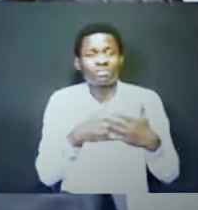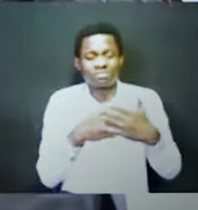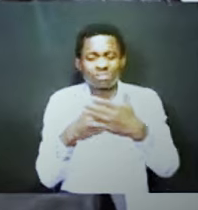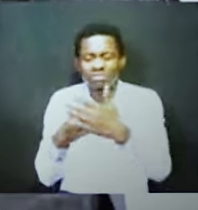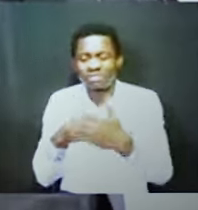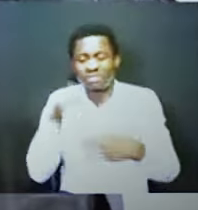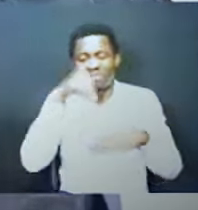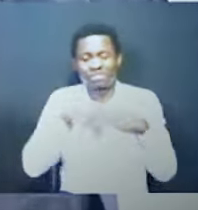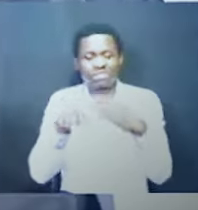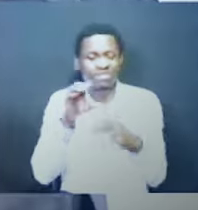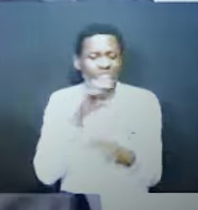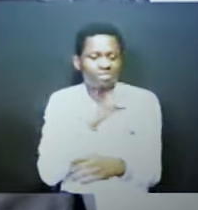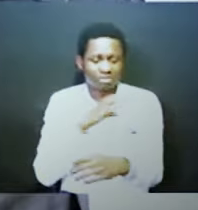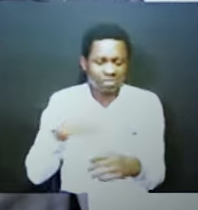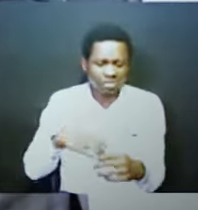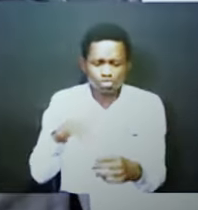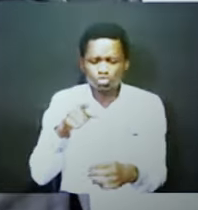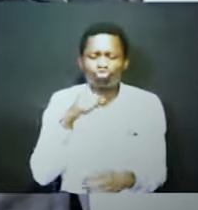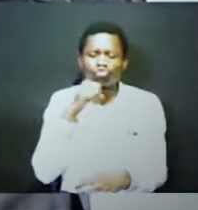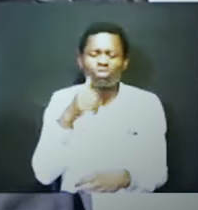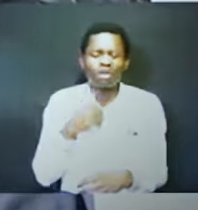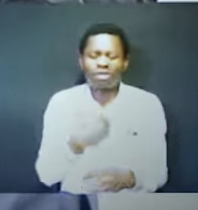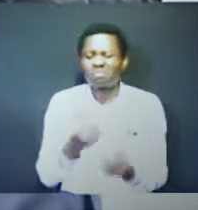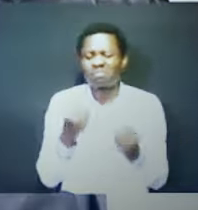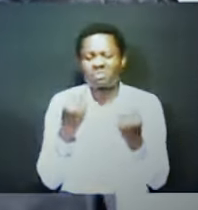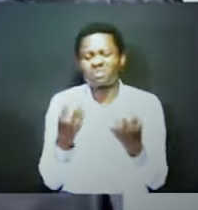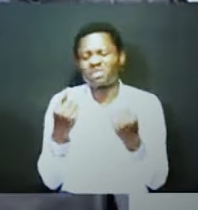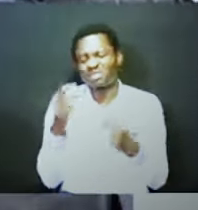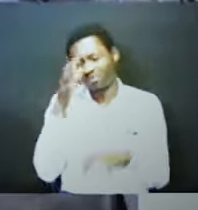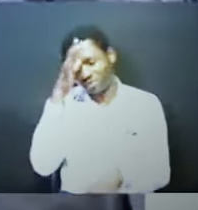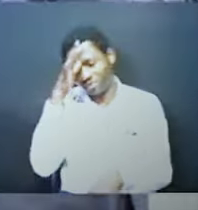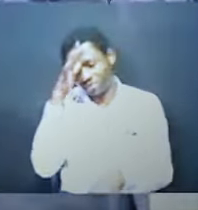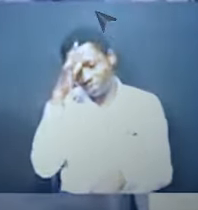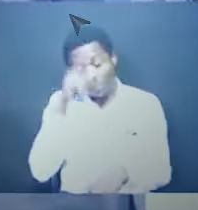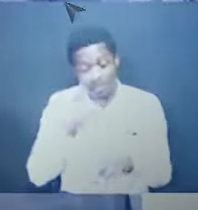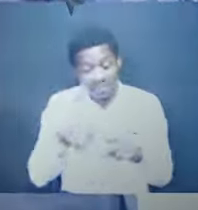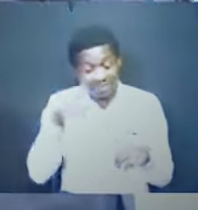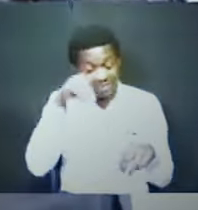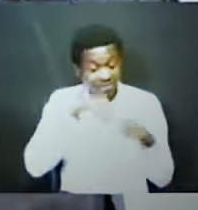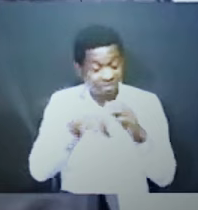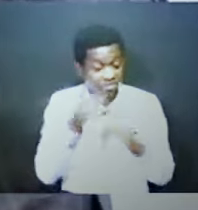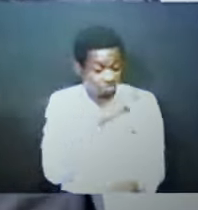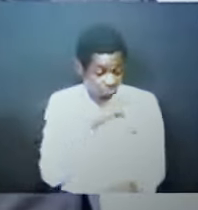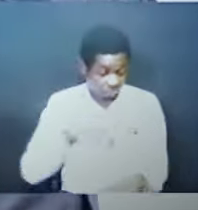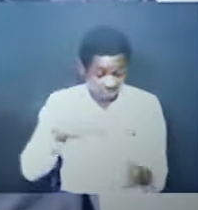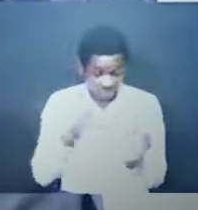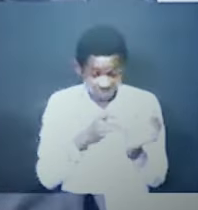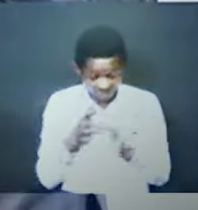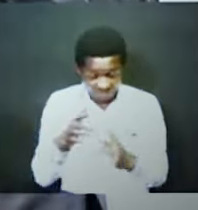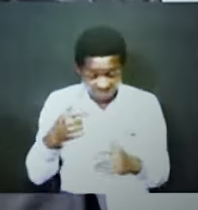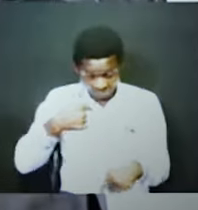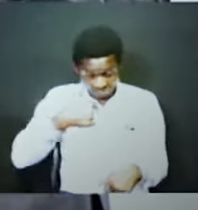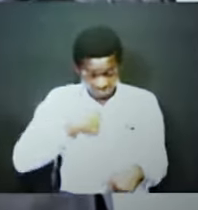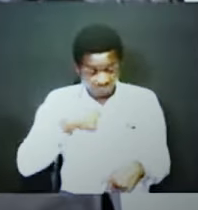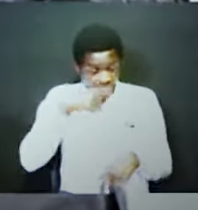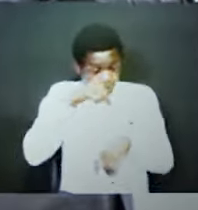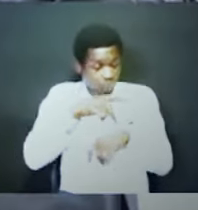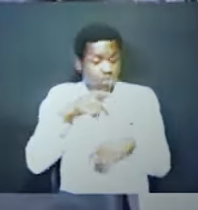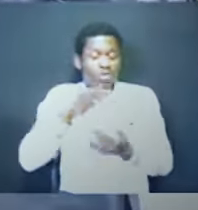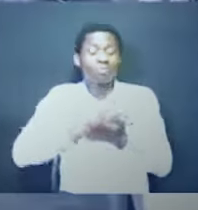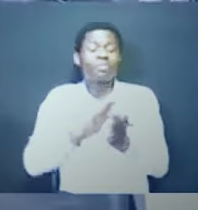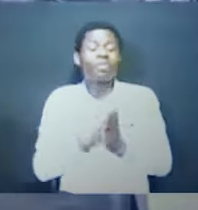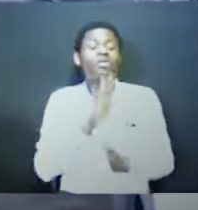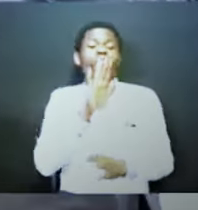do not have many fathers, for in Christ Jesus, I became your father through the gospel. Na se